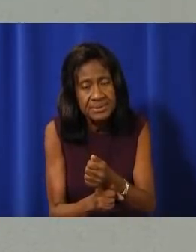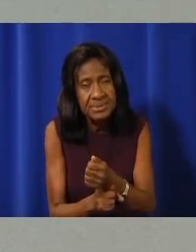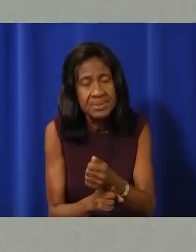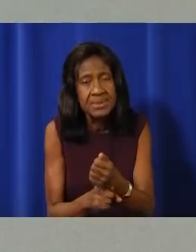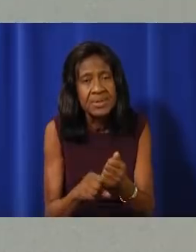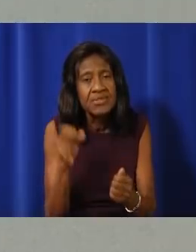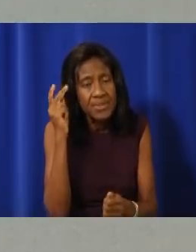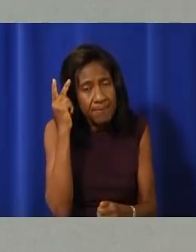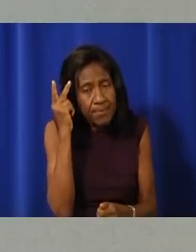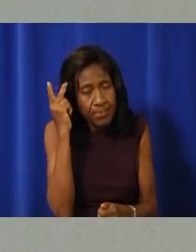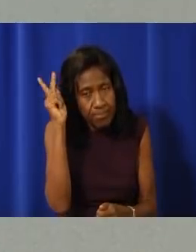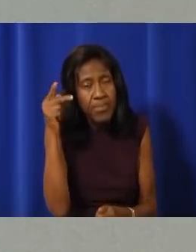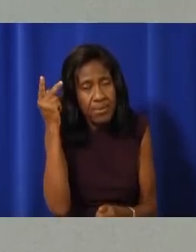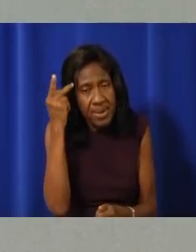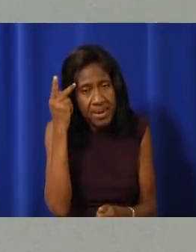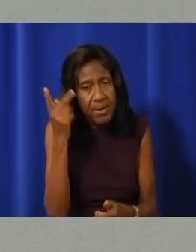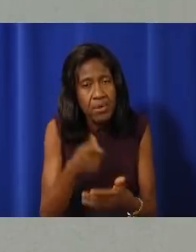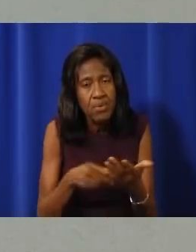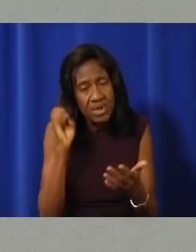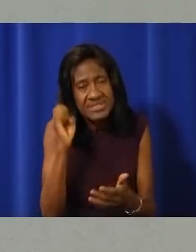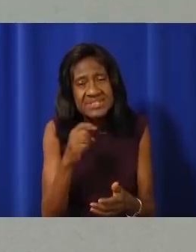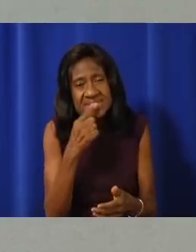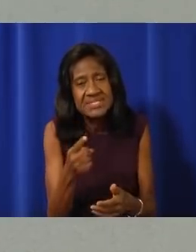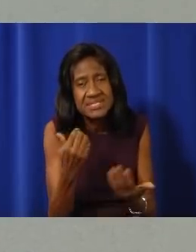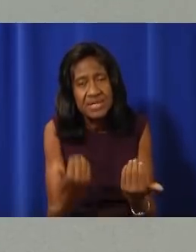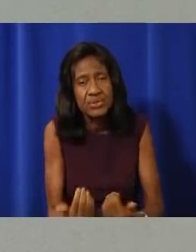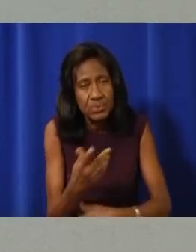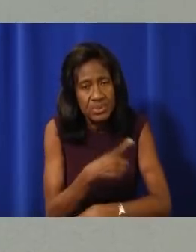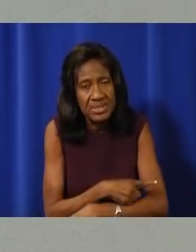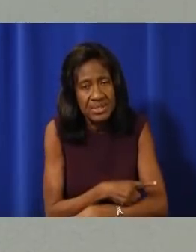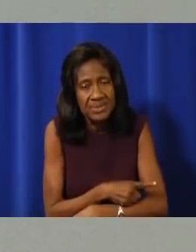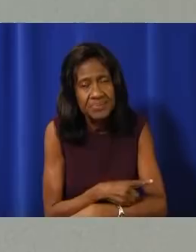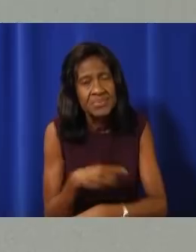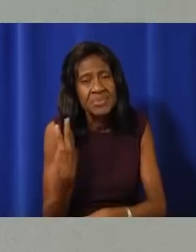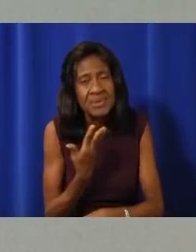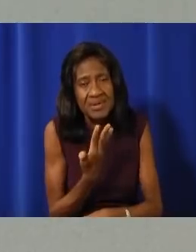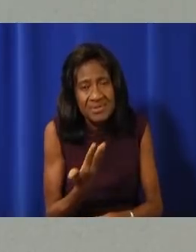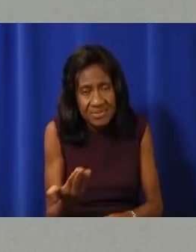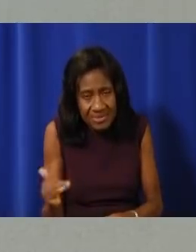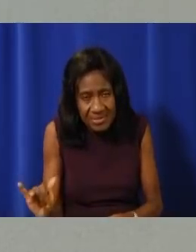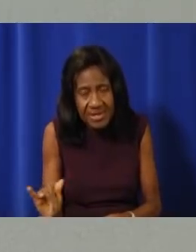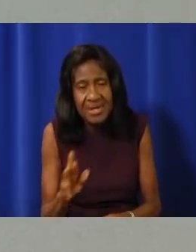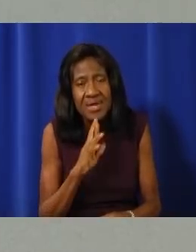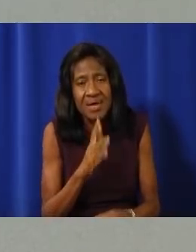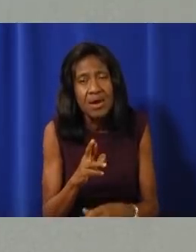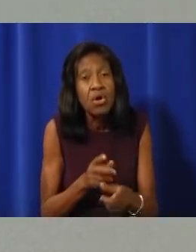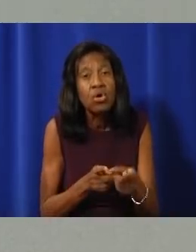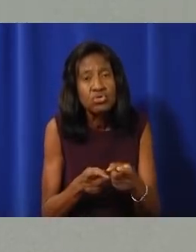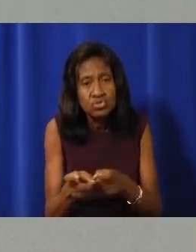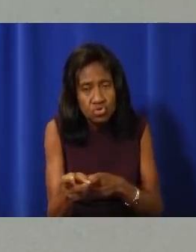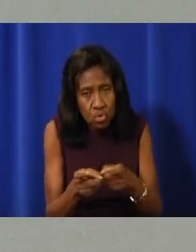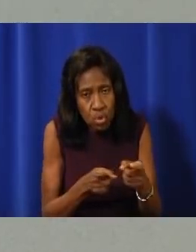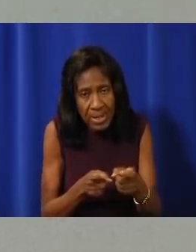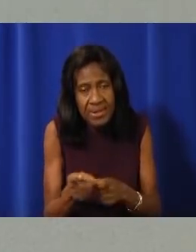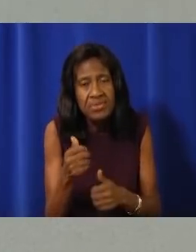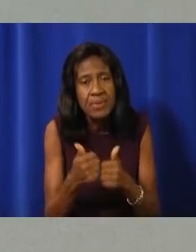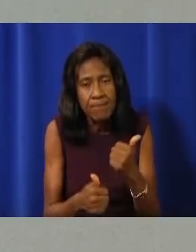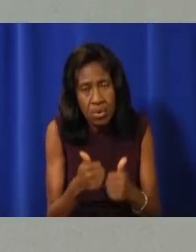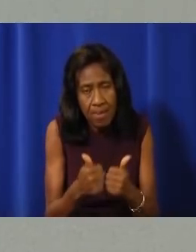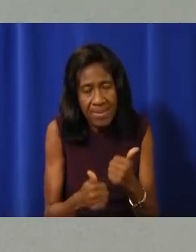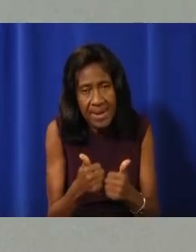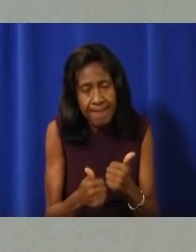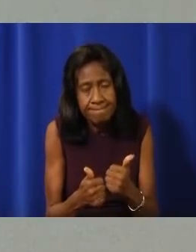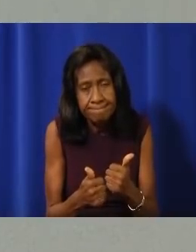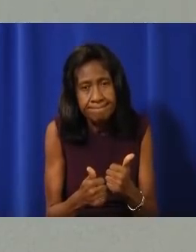announced today. The situation is under control, and our health teams from Dr. Lee, HSA downwards, are doing